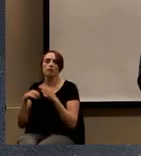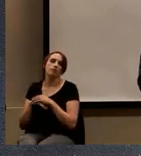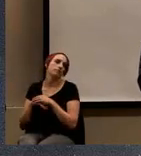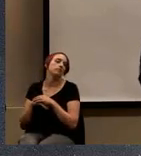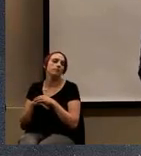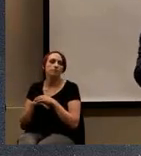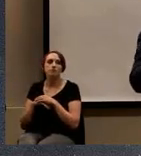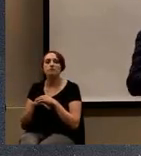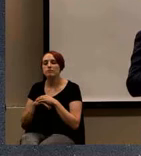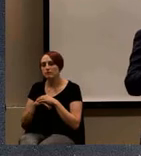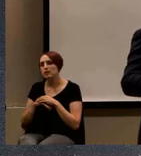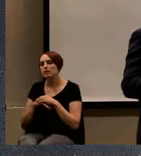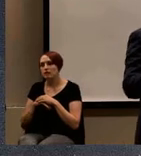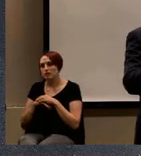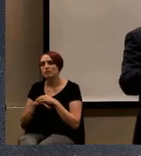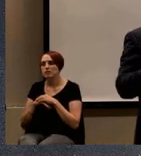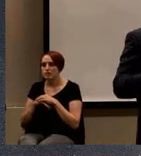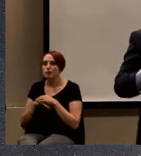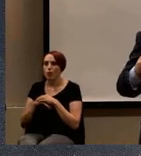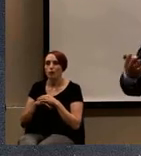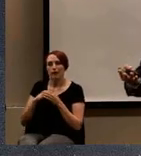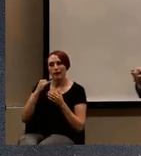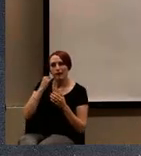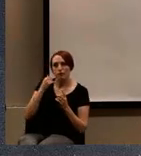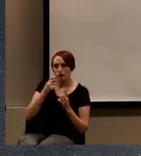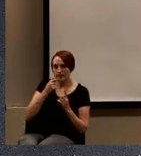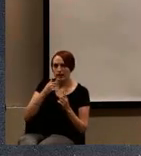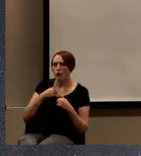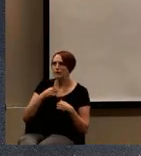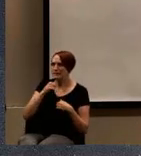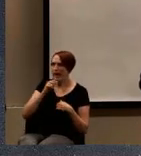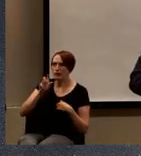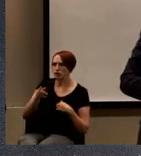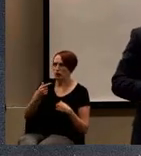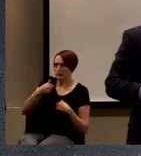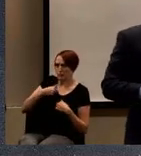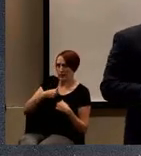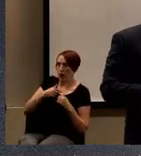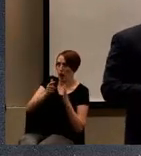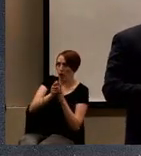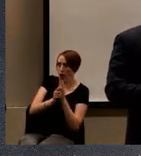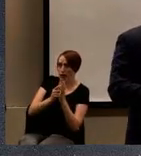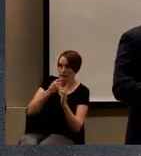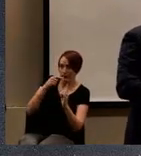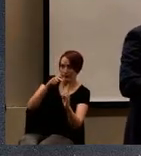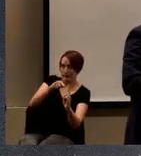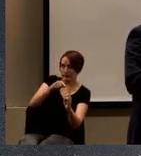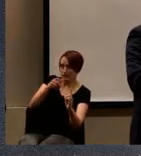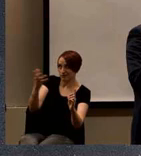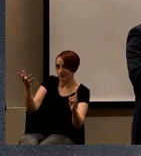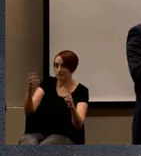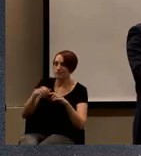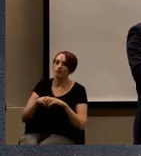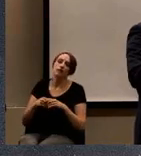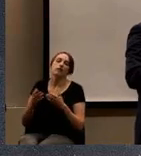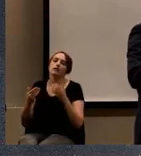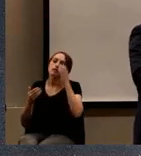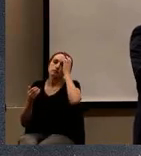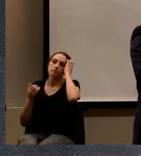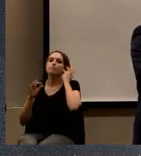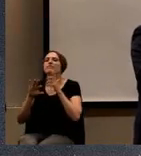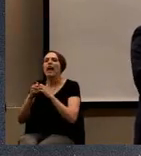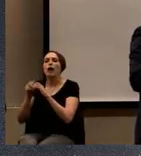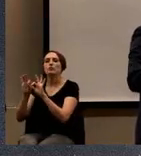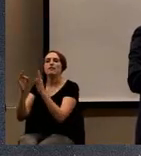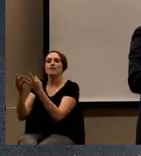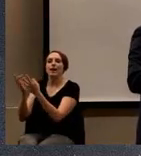in terms of saying, well, it's not even just me saying this, it's, well, this is what the law says you should or shouldn't do. Family involvement,